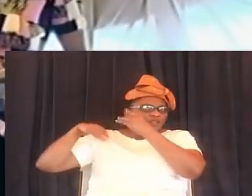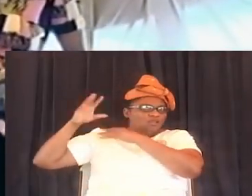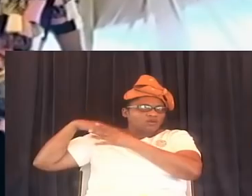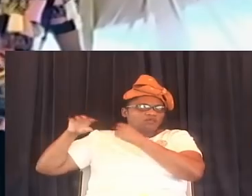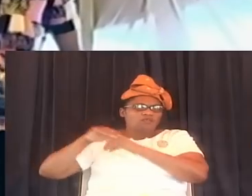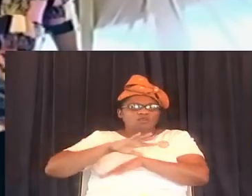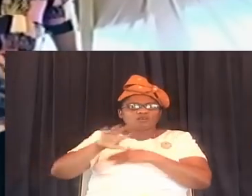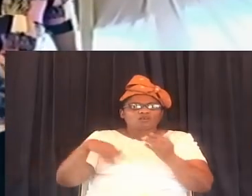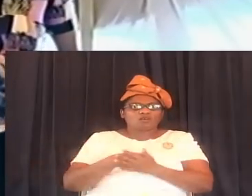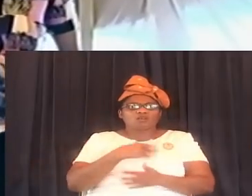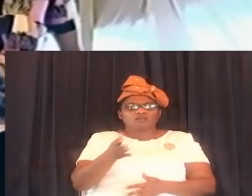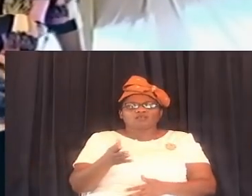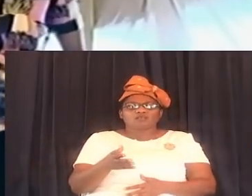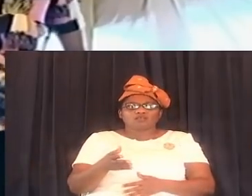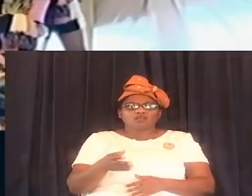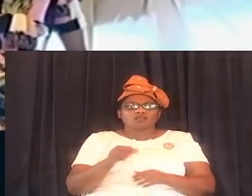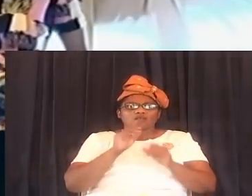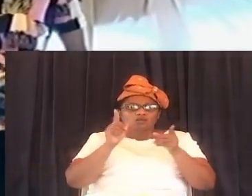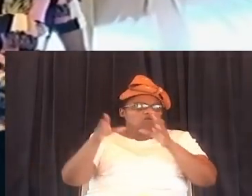shall